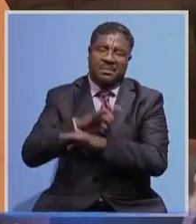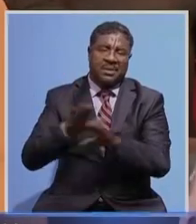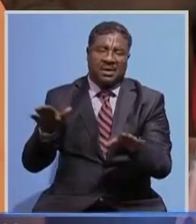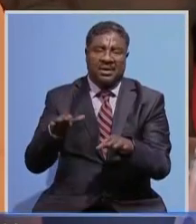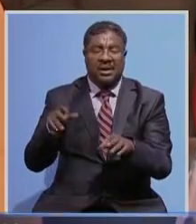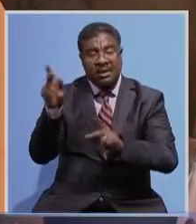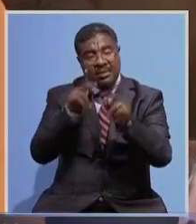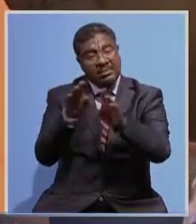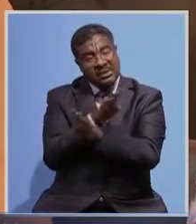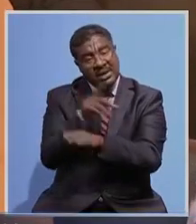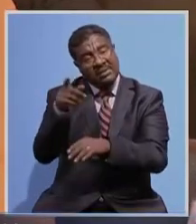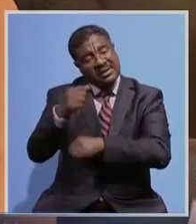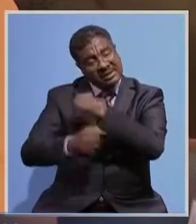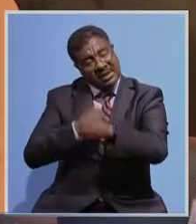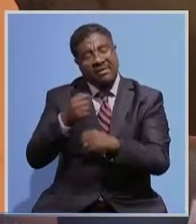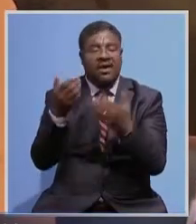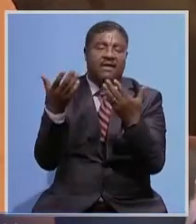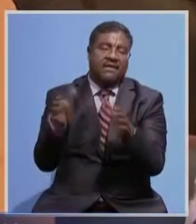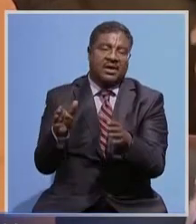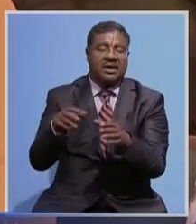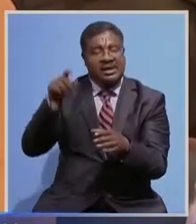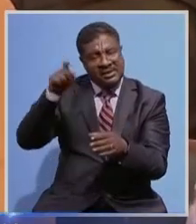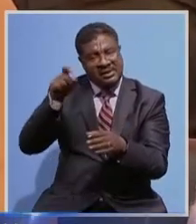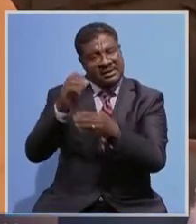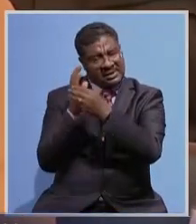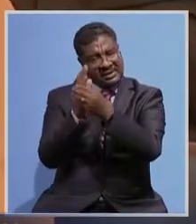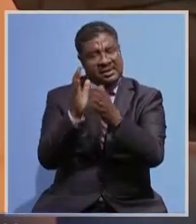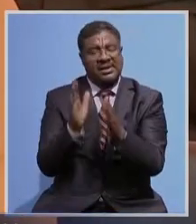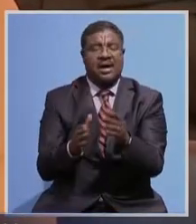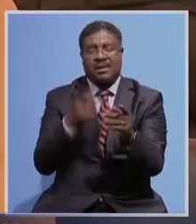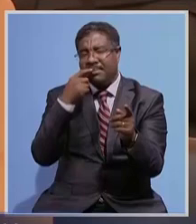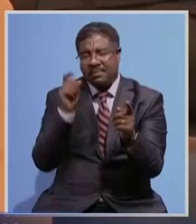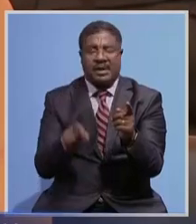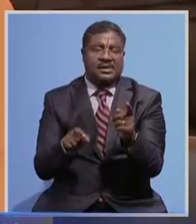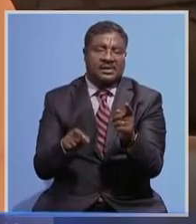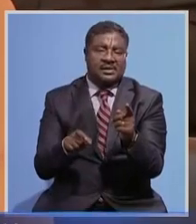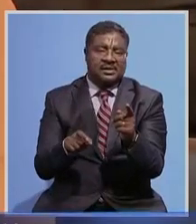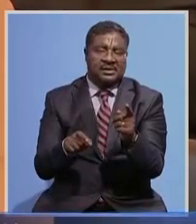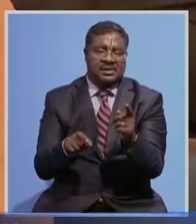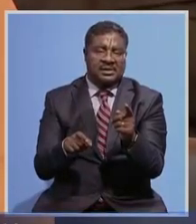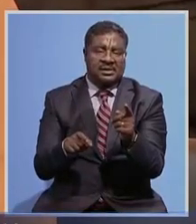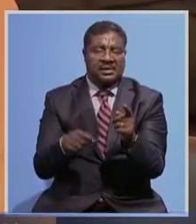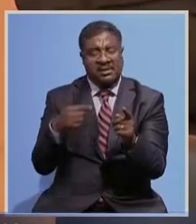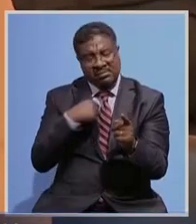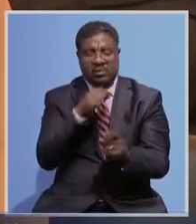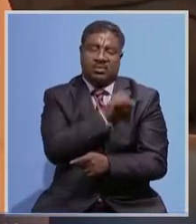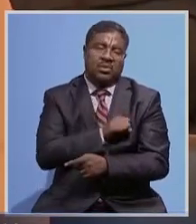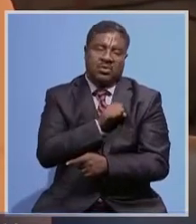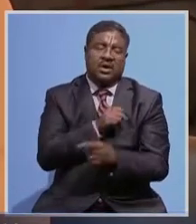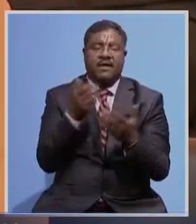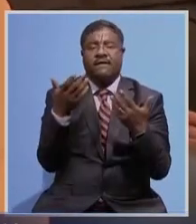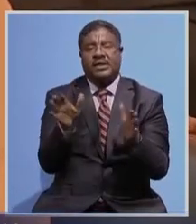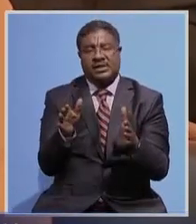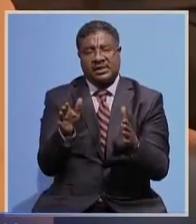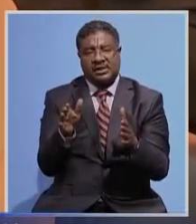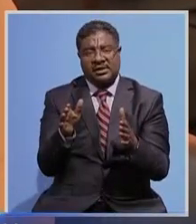they need us to provide leadership in the political space. So hence my apology. And let me take